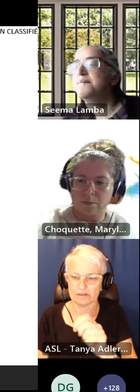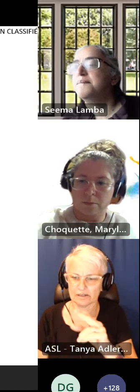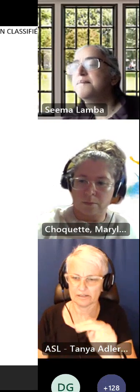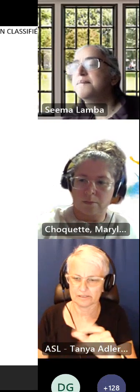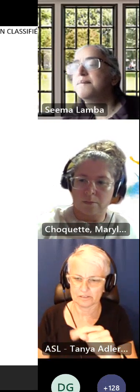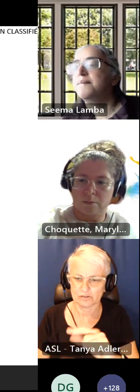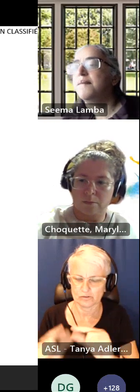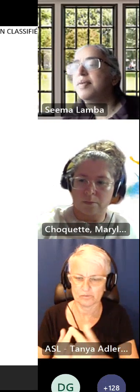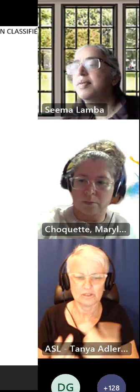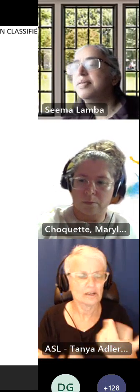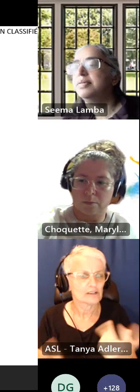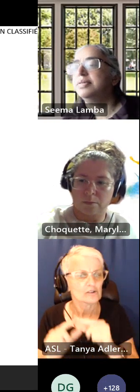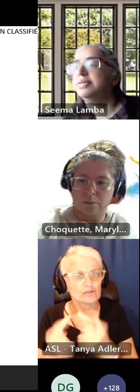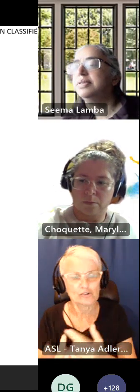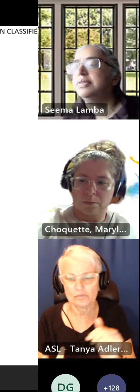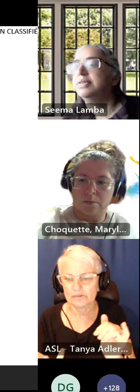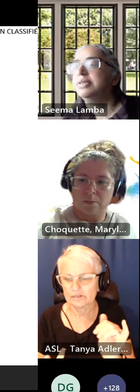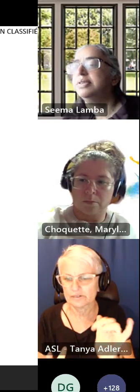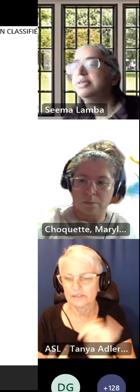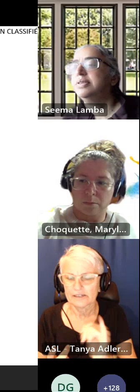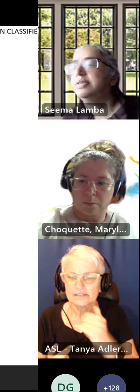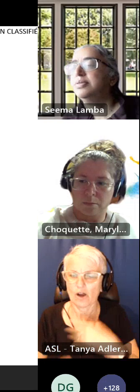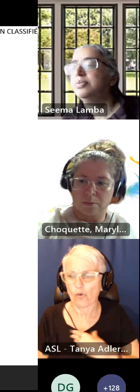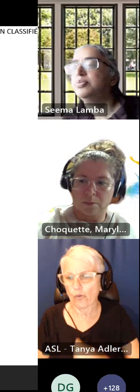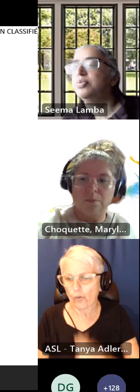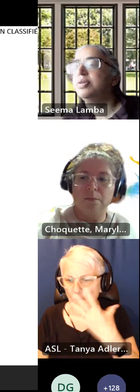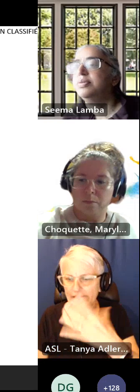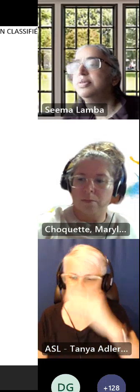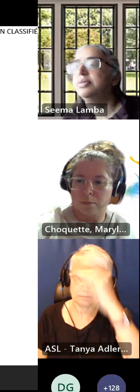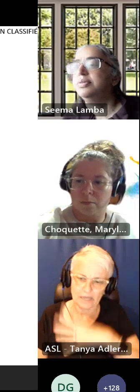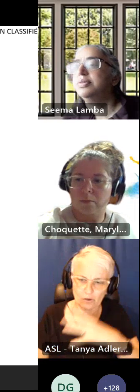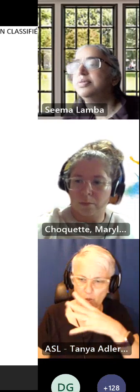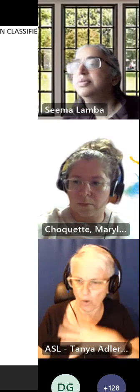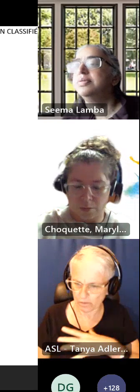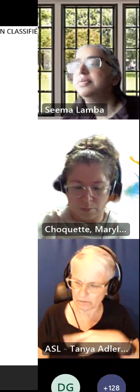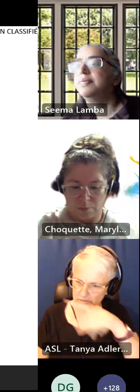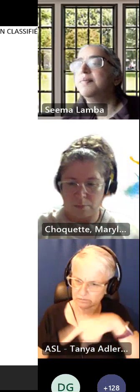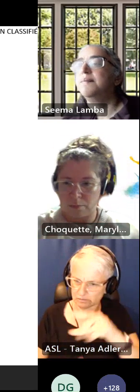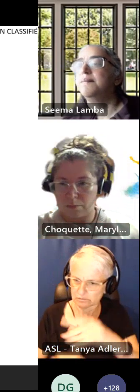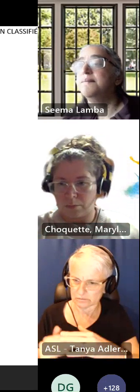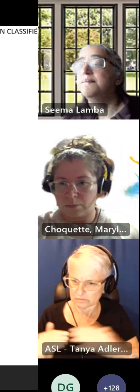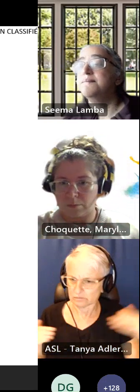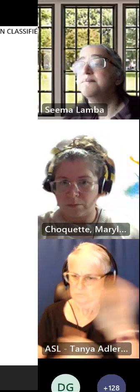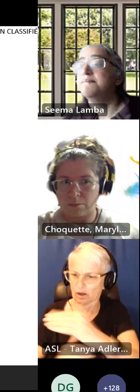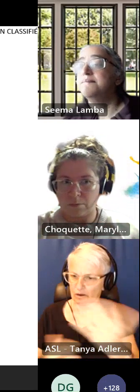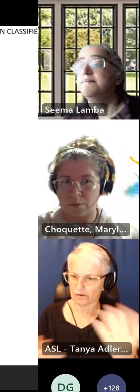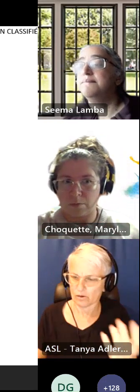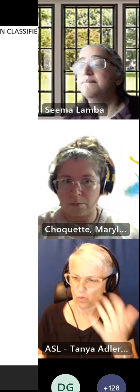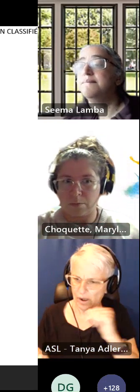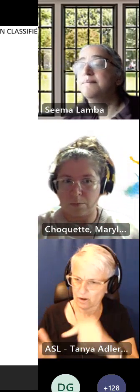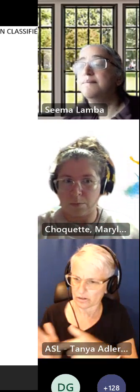For instance, groups that are racialized as white, both men and women.